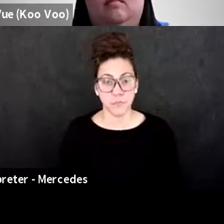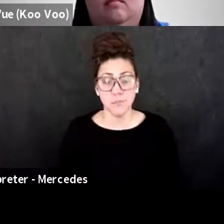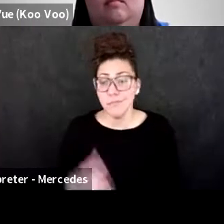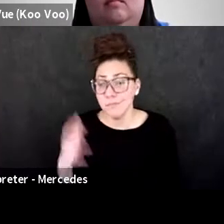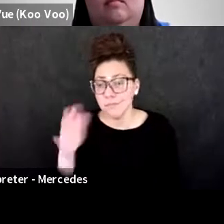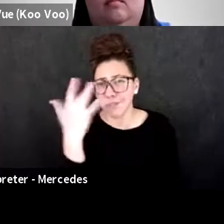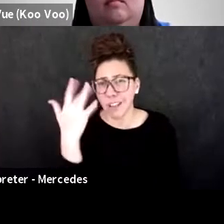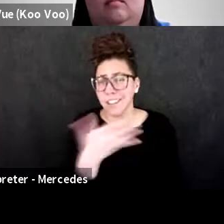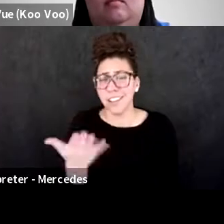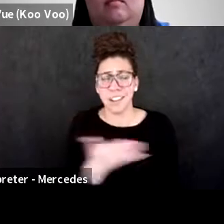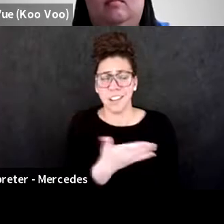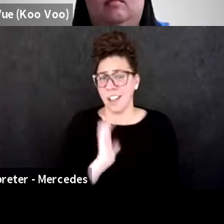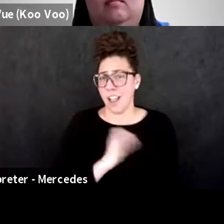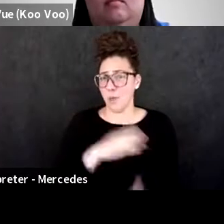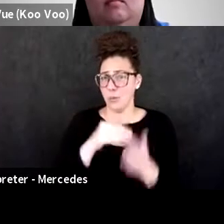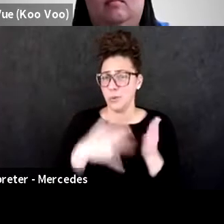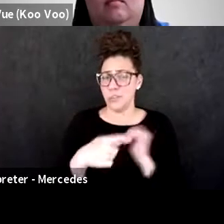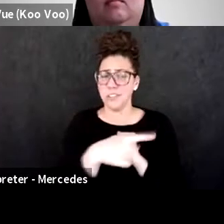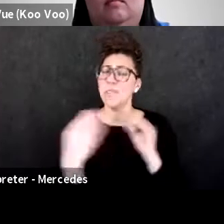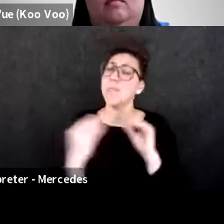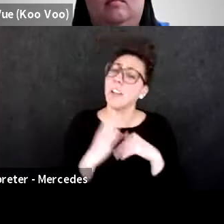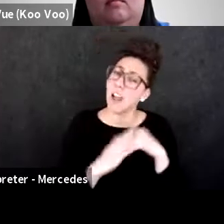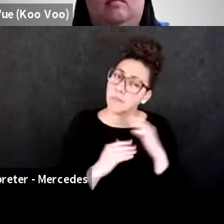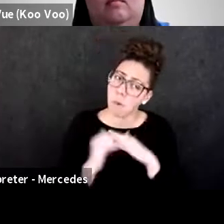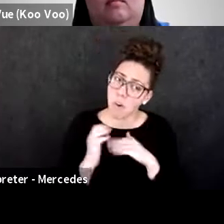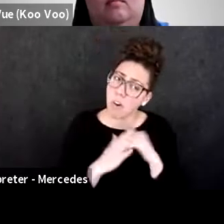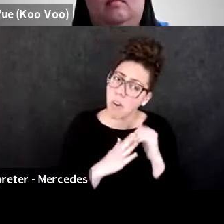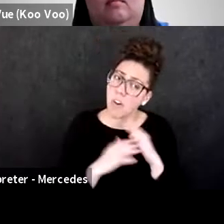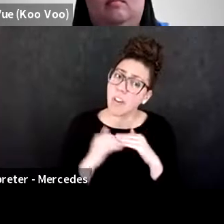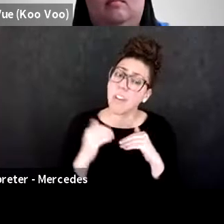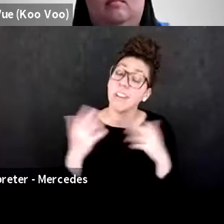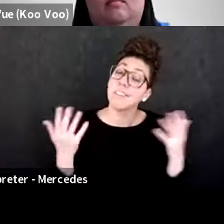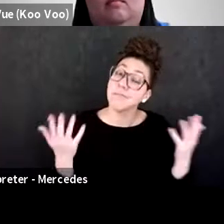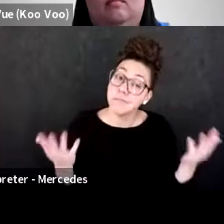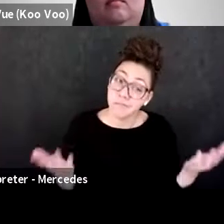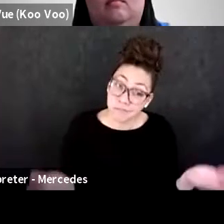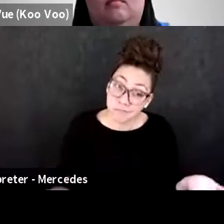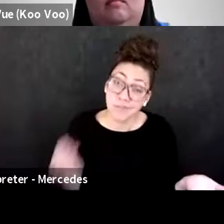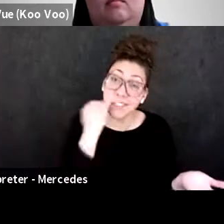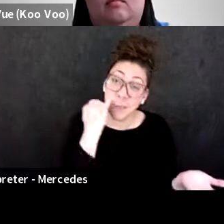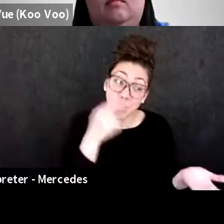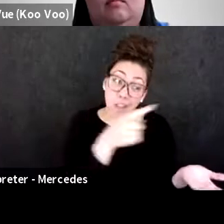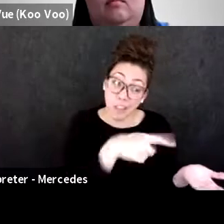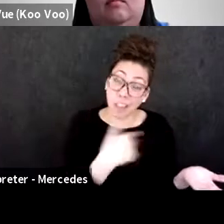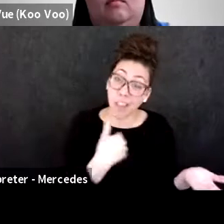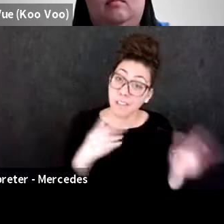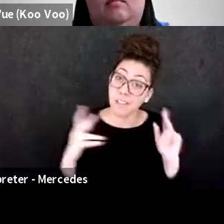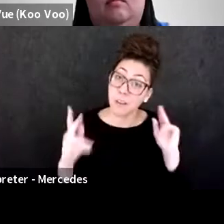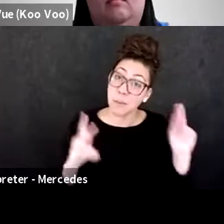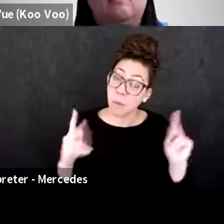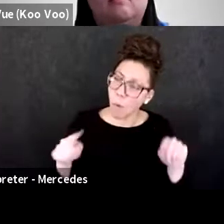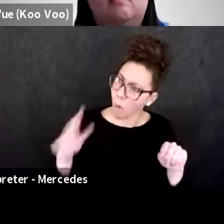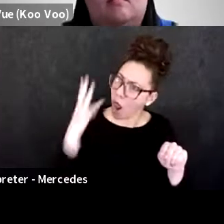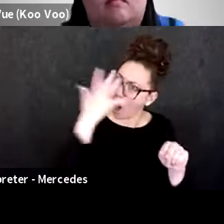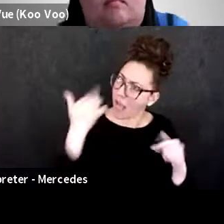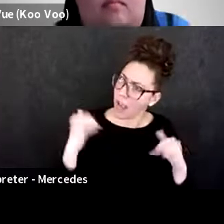really feel much more comfortable when they have people that they can go to that look like them, that